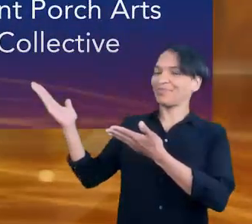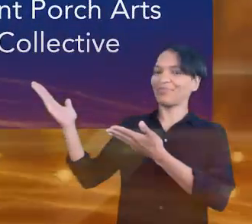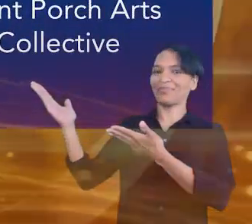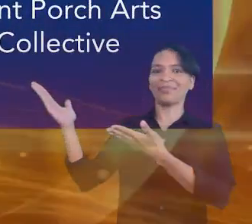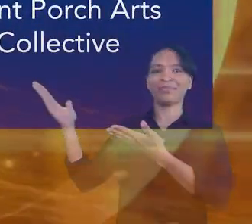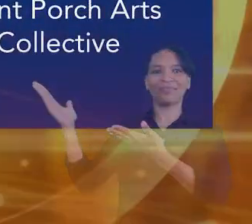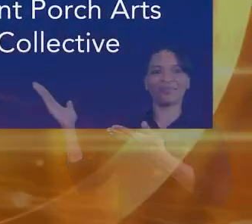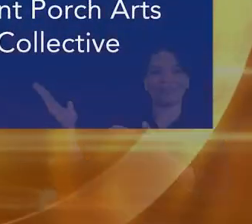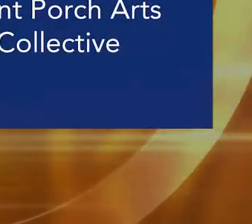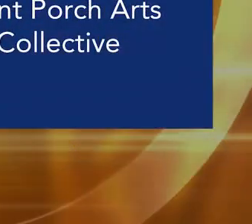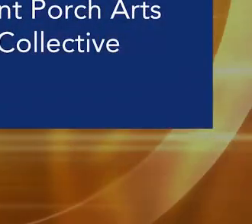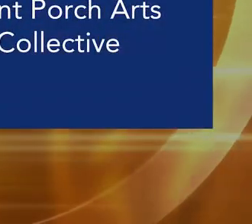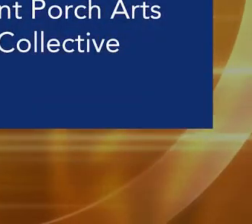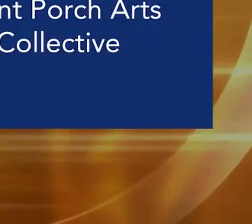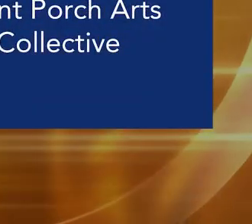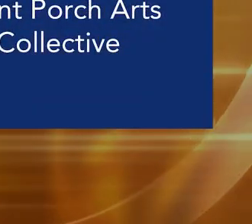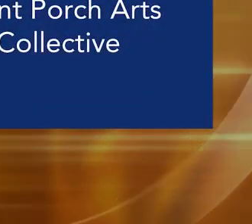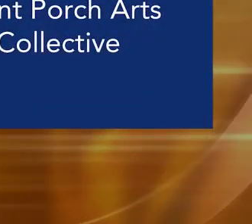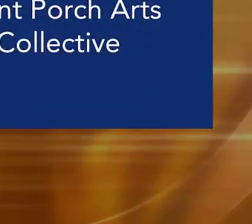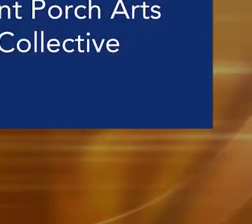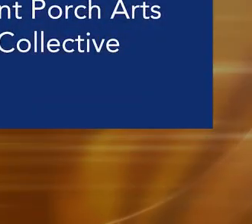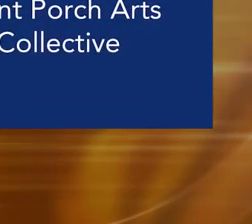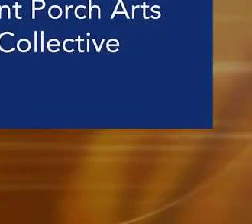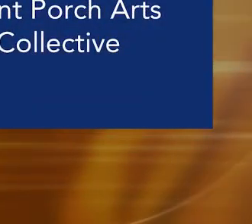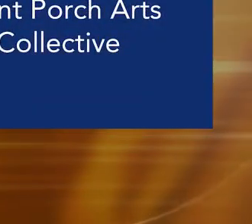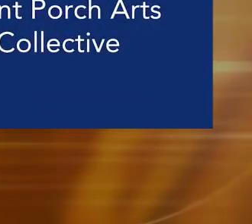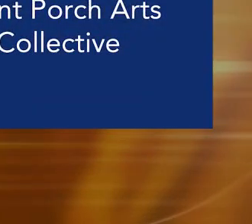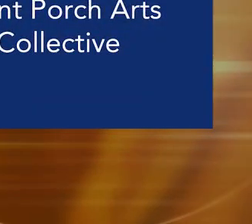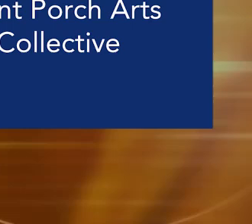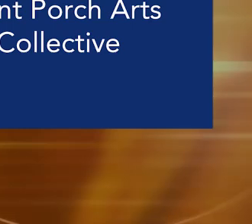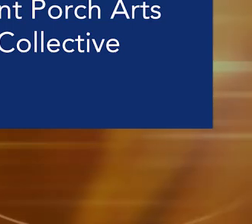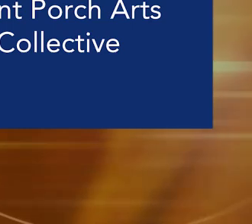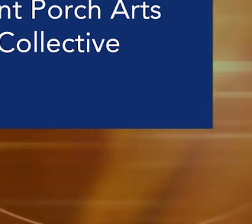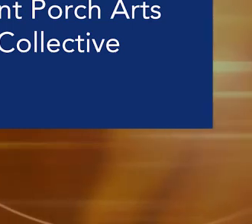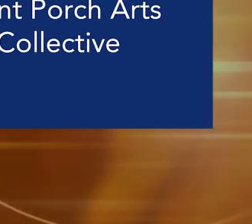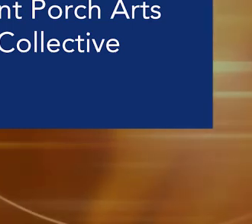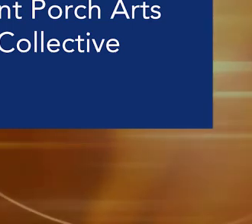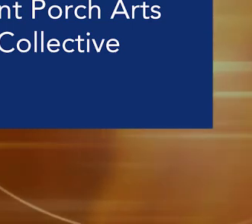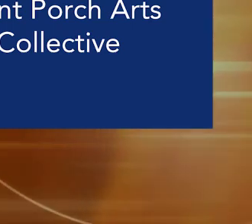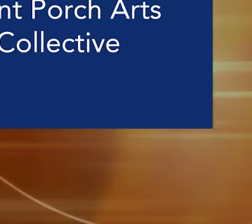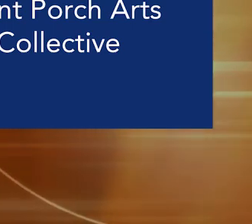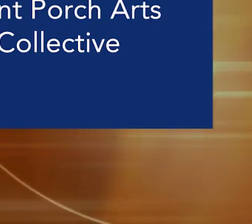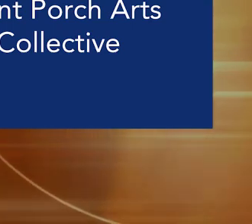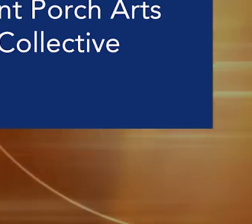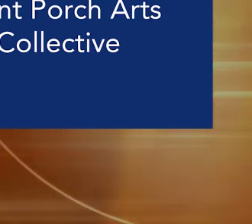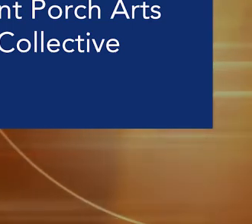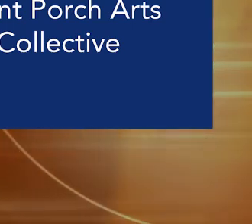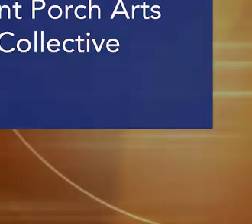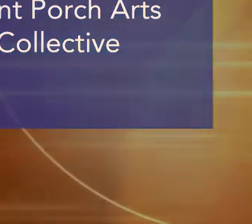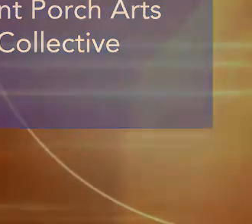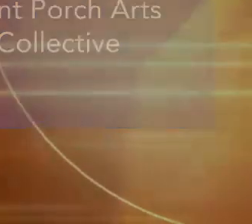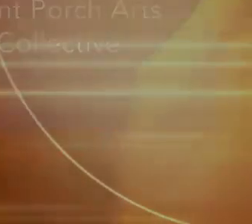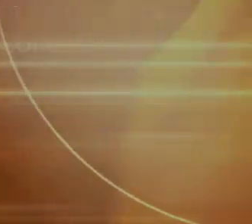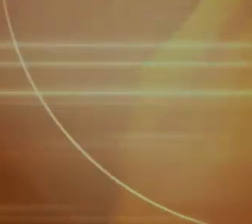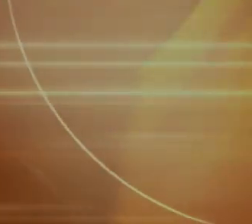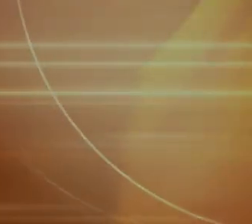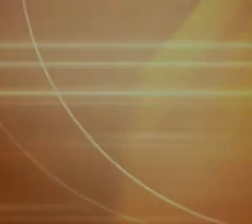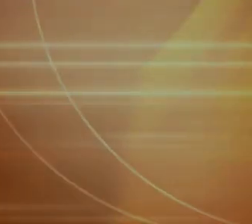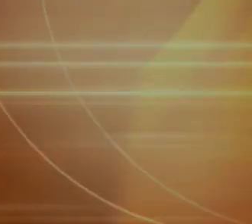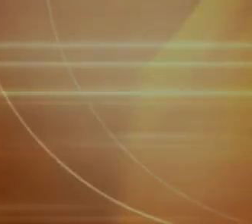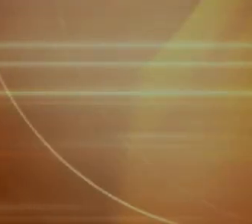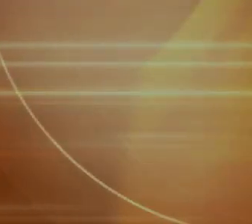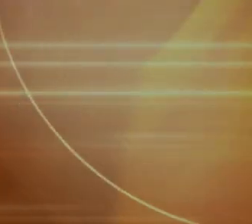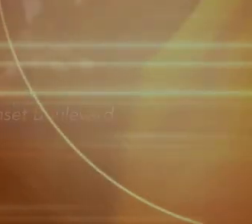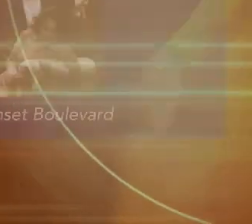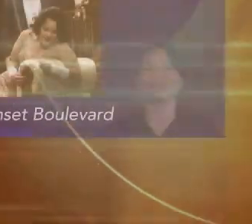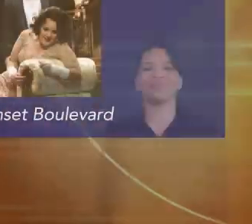Black Odyssey Boston by Underground Railway at Central Square Theater and the Front Porch Arts Collective.